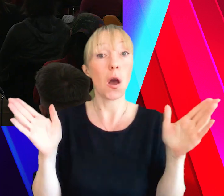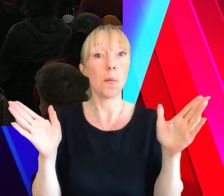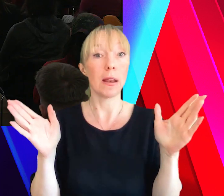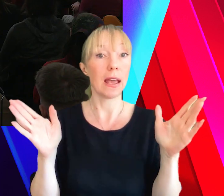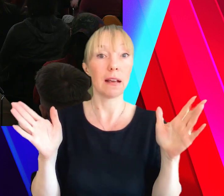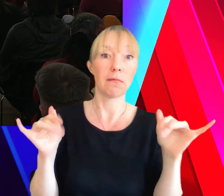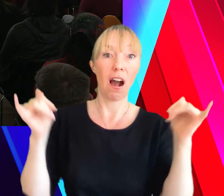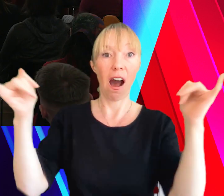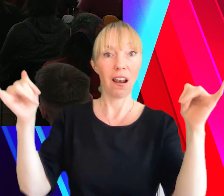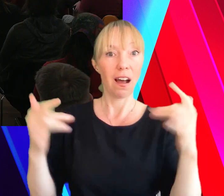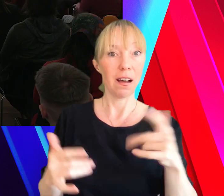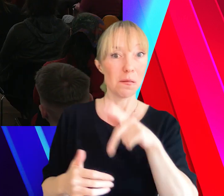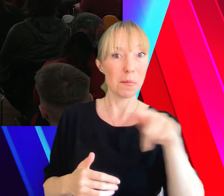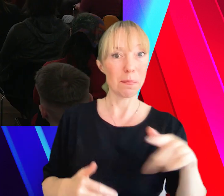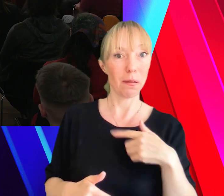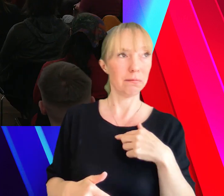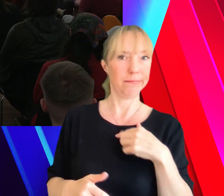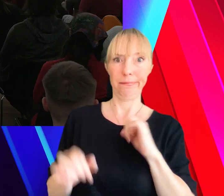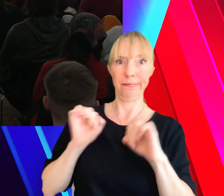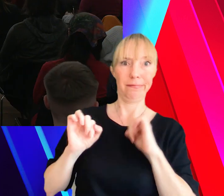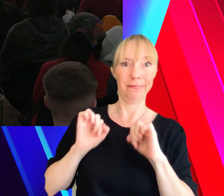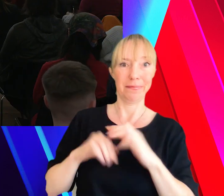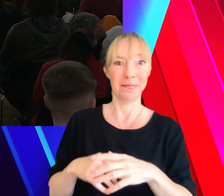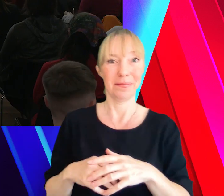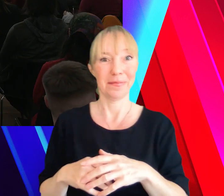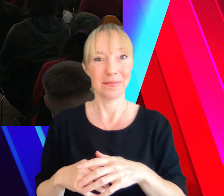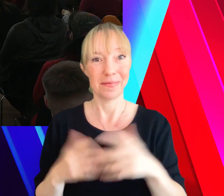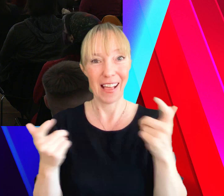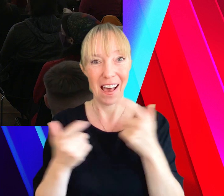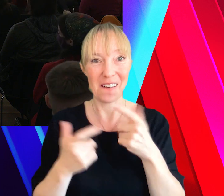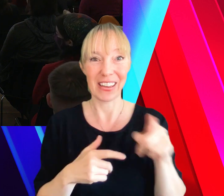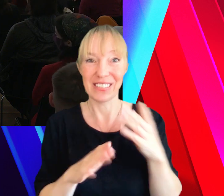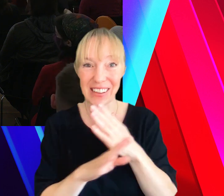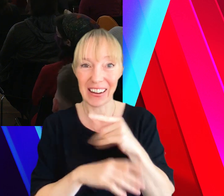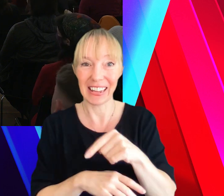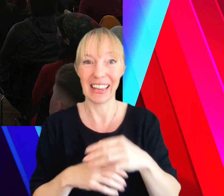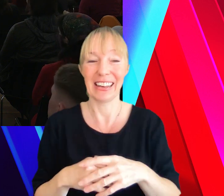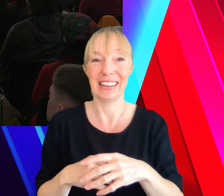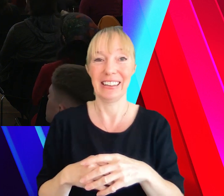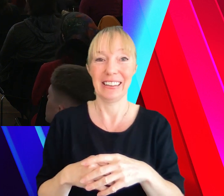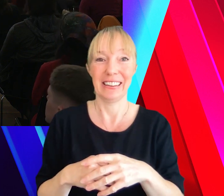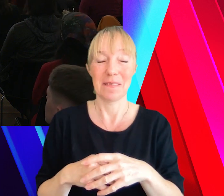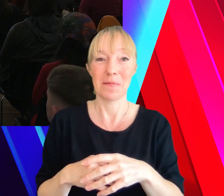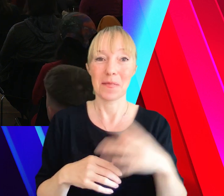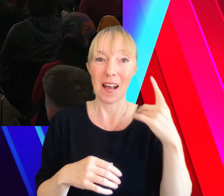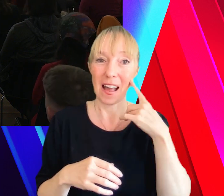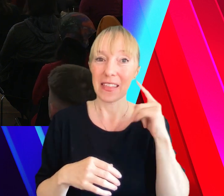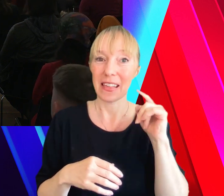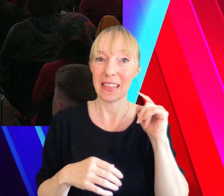it have the same, you know, will Beyonce turn up to that? Will anybody have that? Invite to this. She's hiding